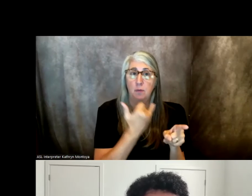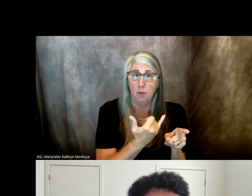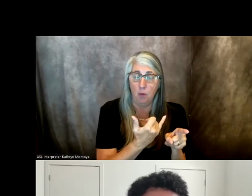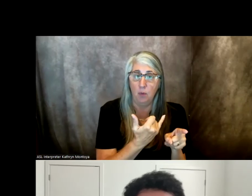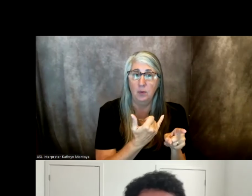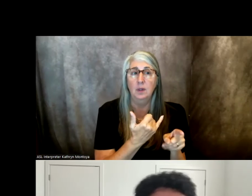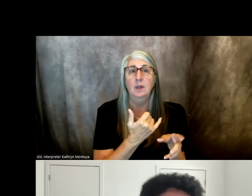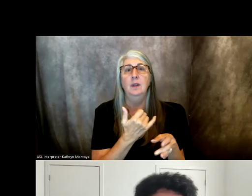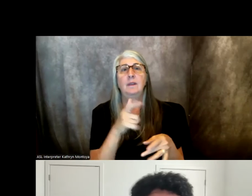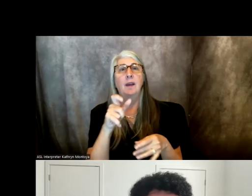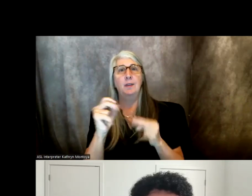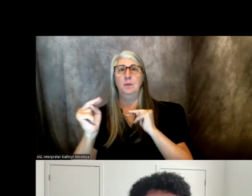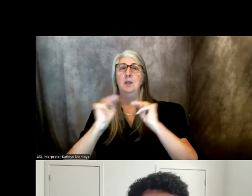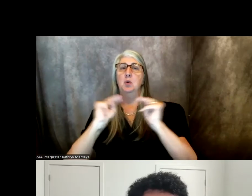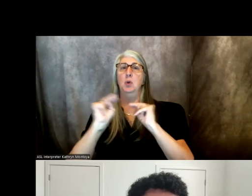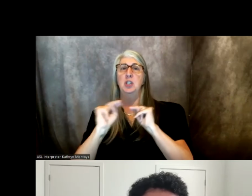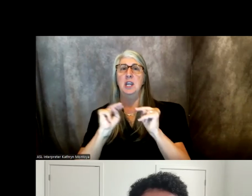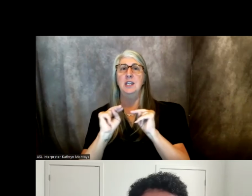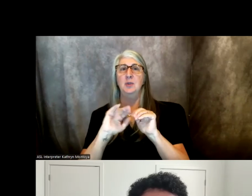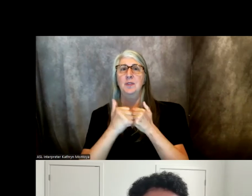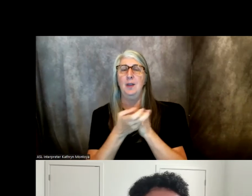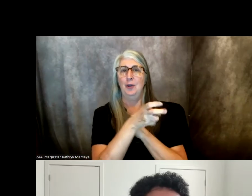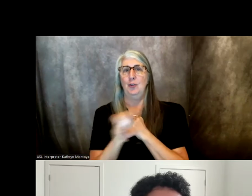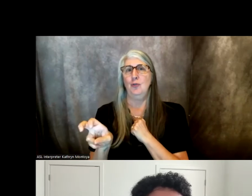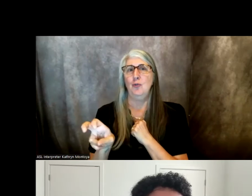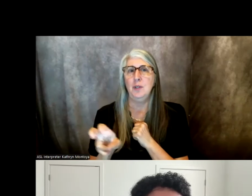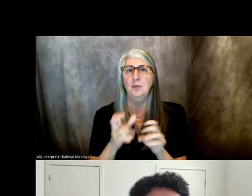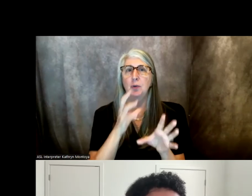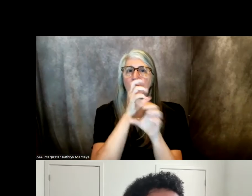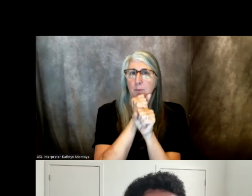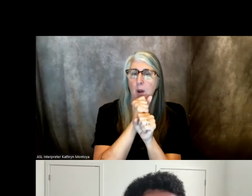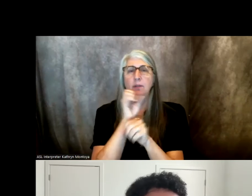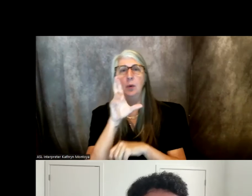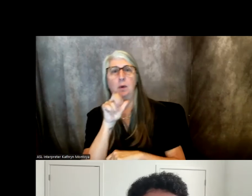there has to be a negotiation there between their priorities and philosophies. And